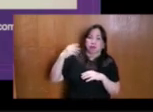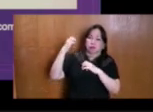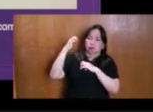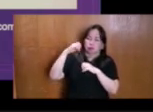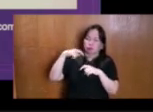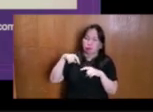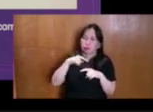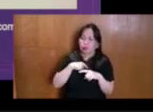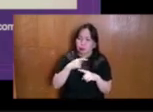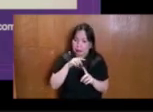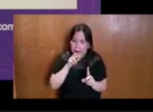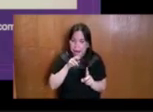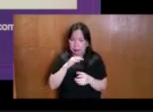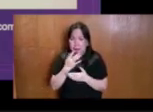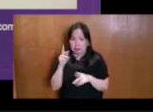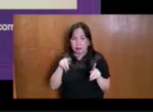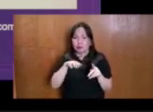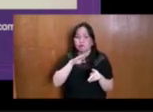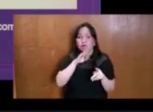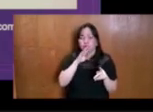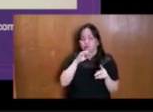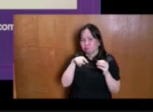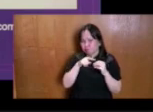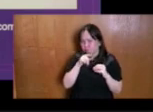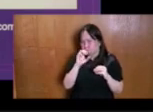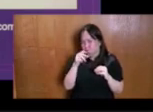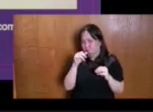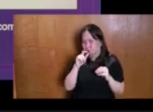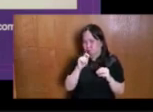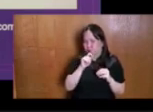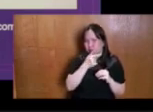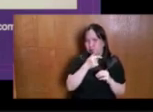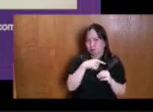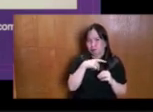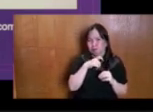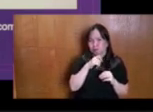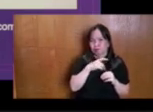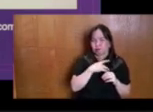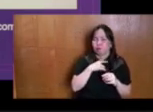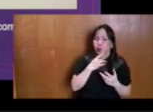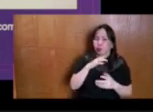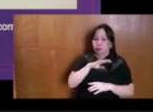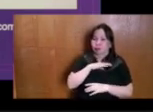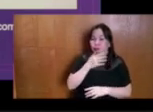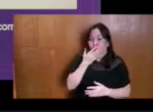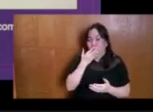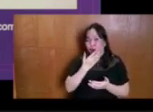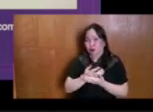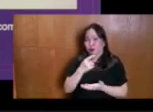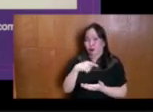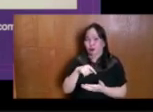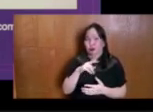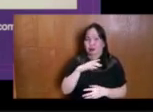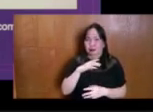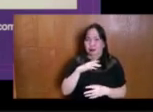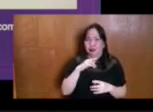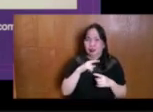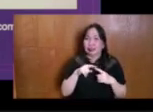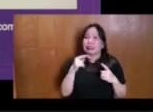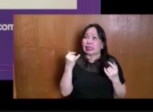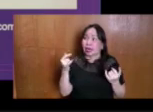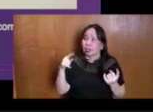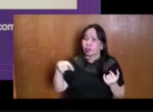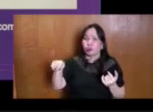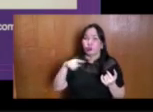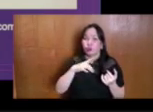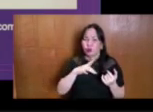more I see frustrated people around, the more I'm actually content that somehow we're nearing